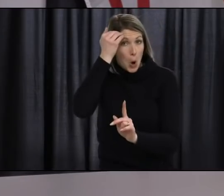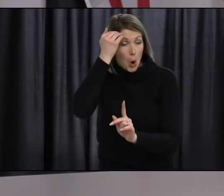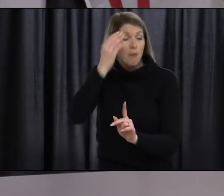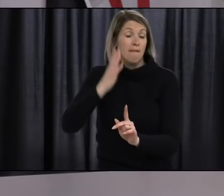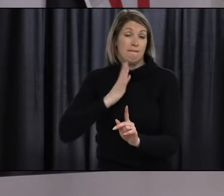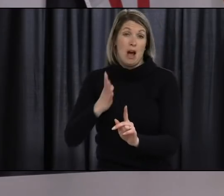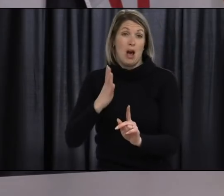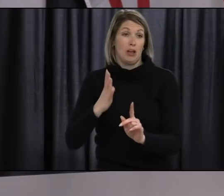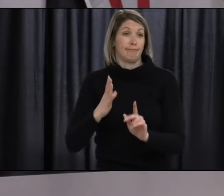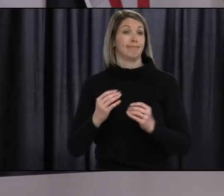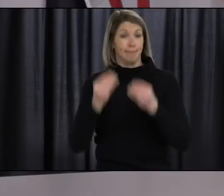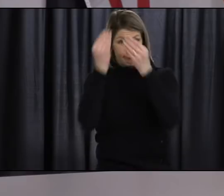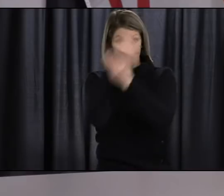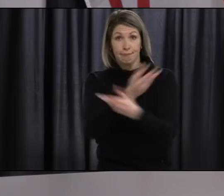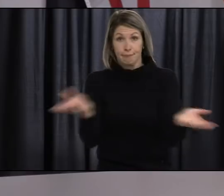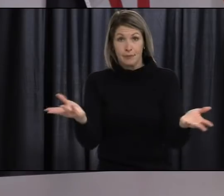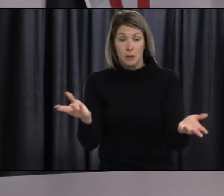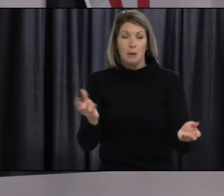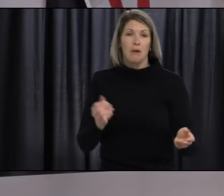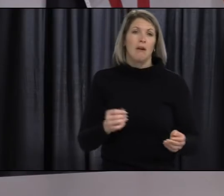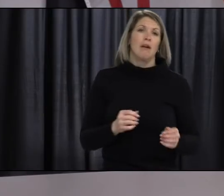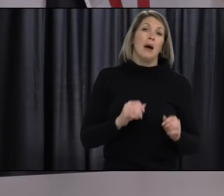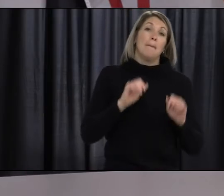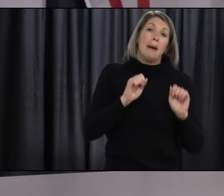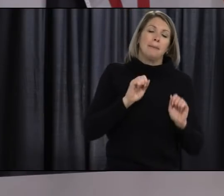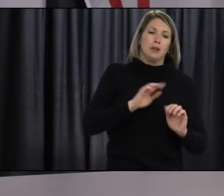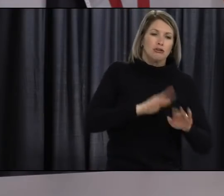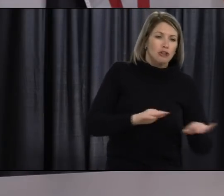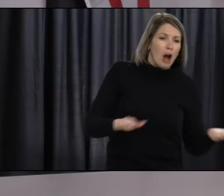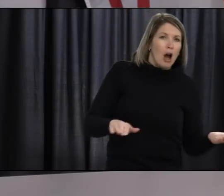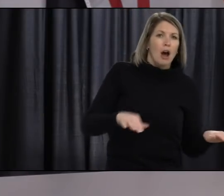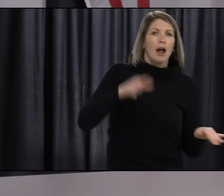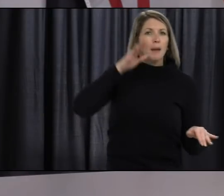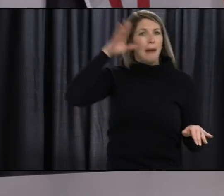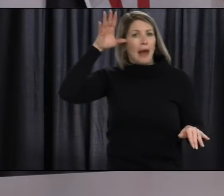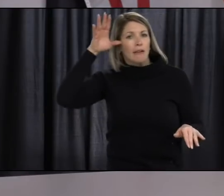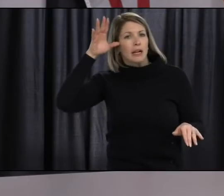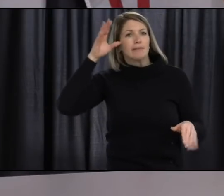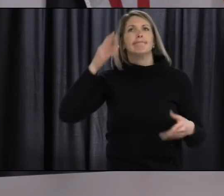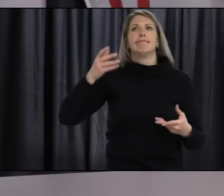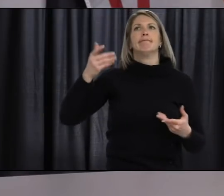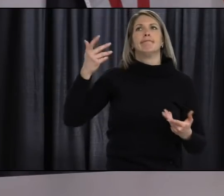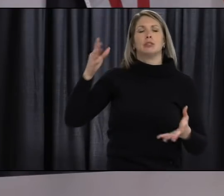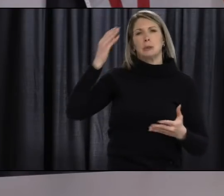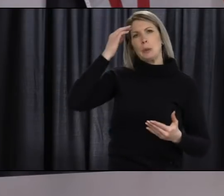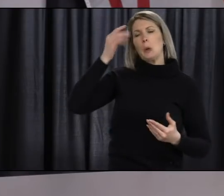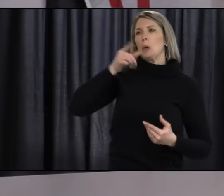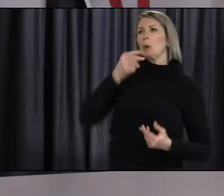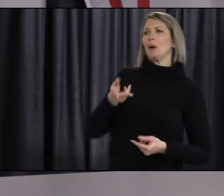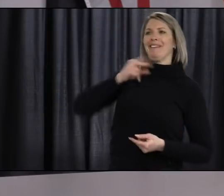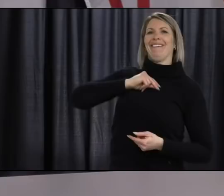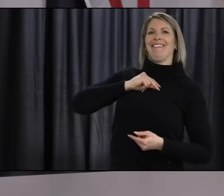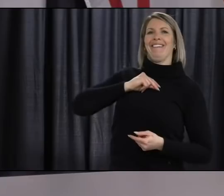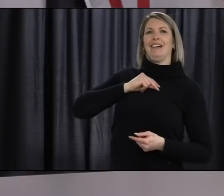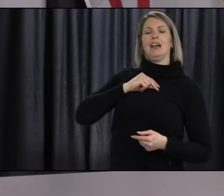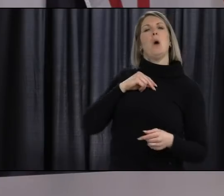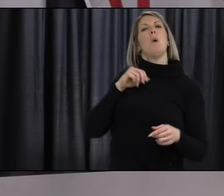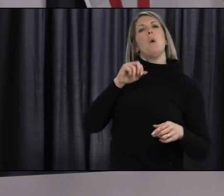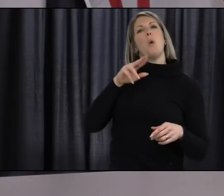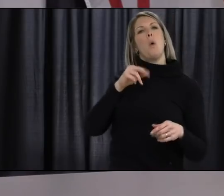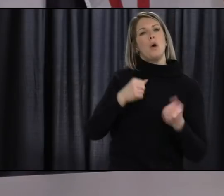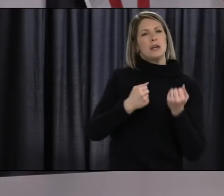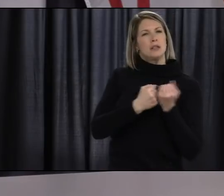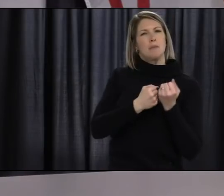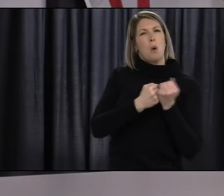it's a parent and child situation, or a caregiver type of situation, substitute decision maker, that sort